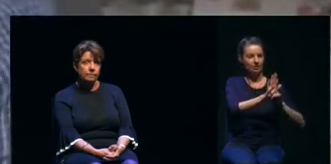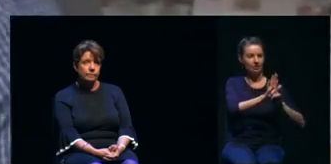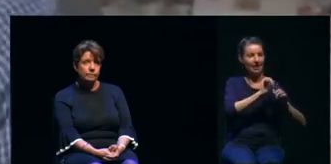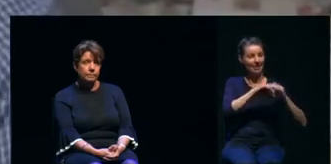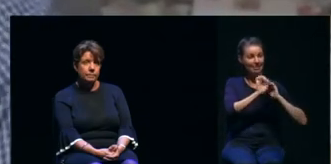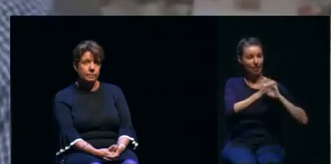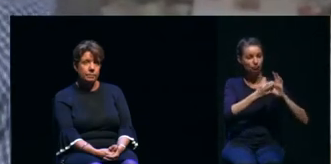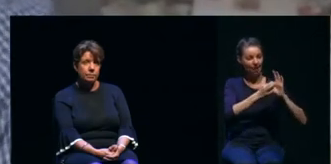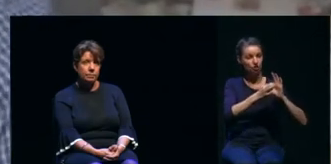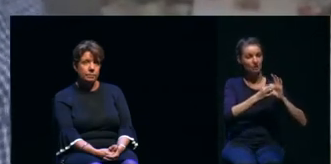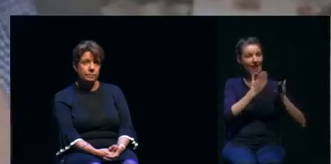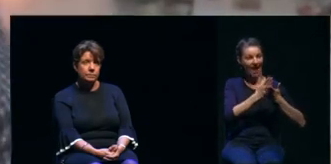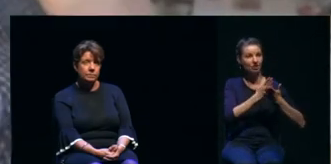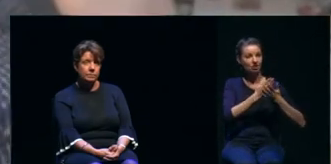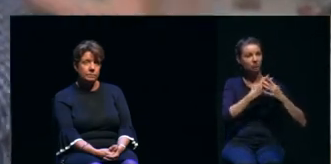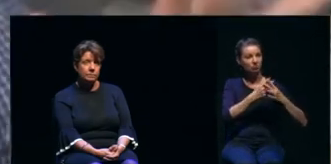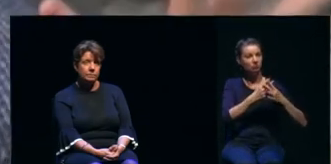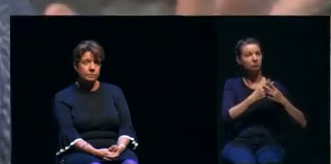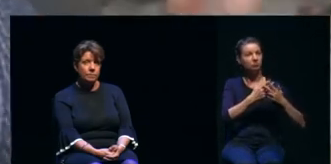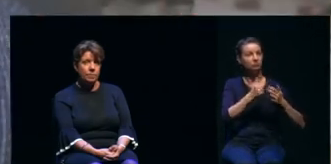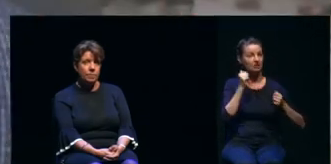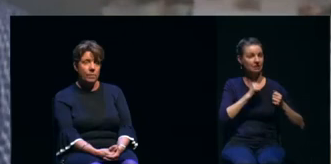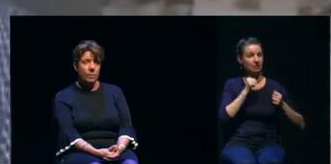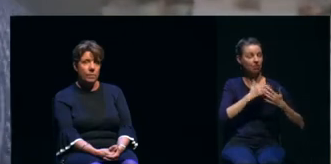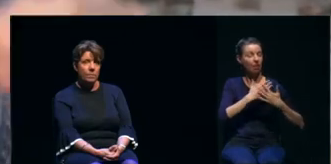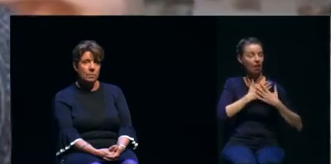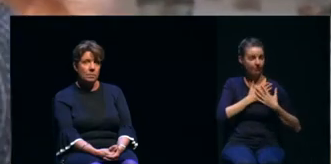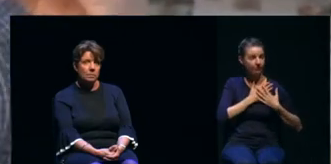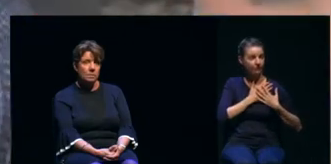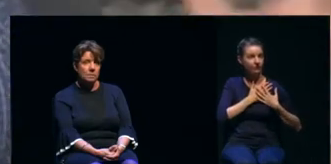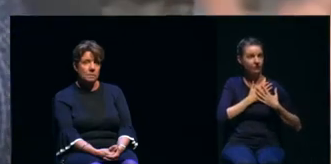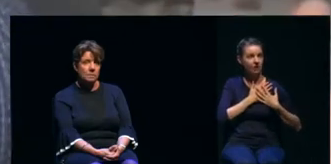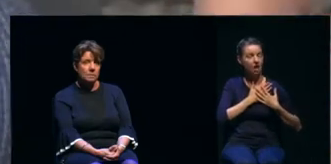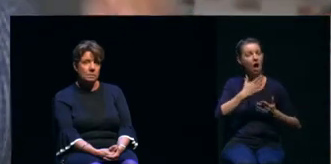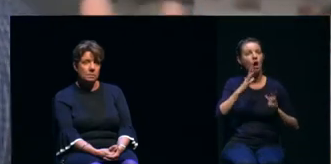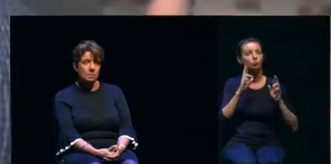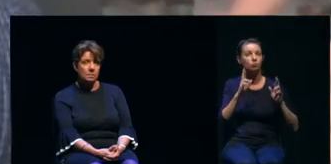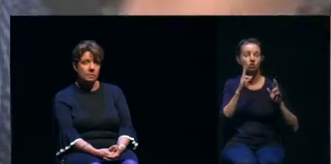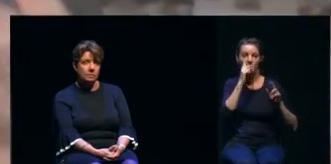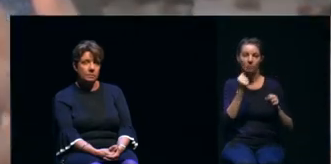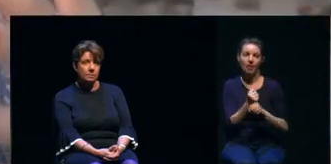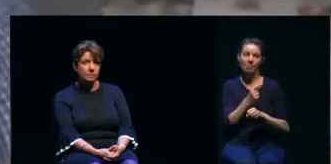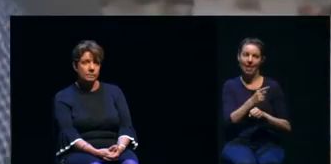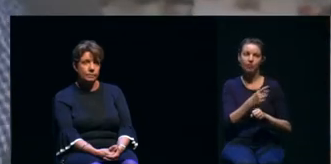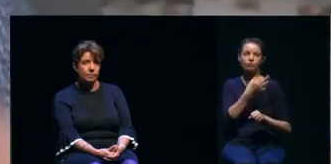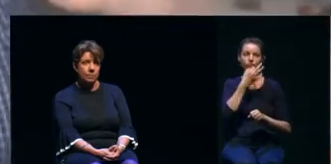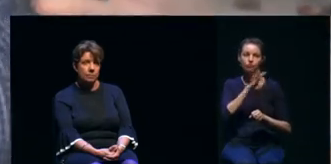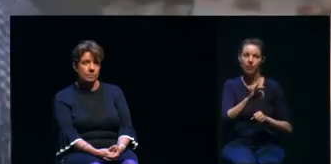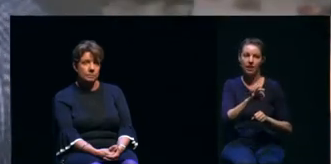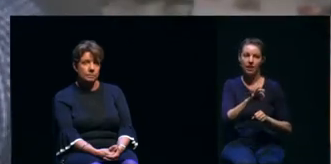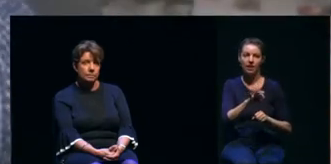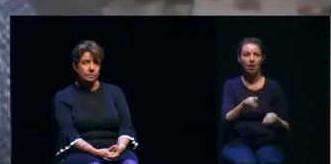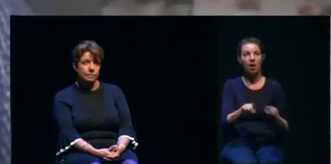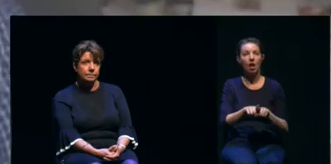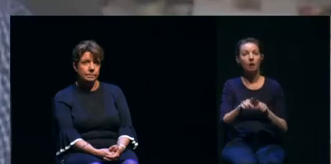having actual sex. And I wish that I could get the funding together to make that as free as something as you porn would be, so